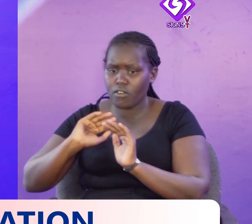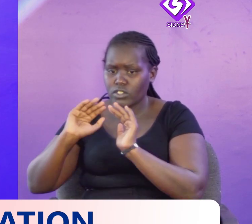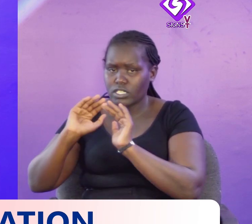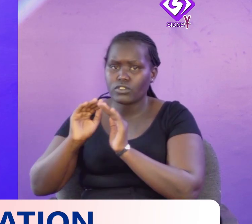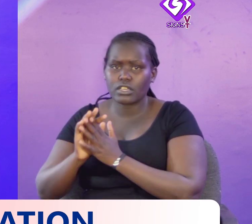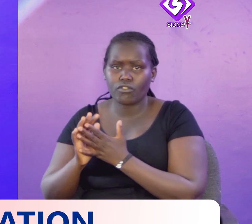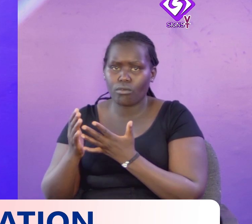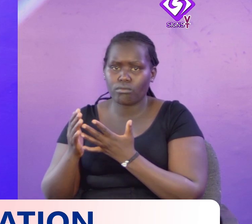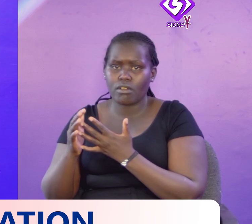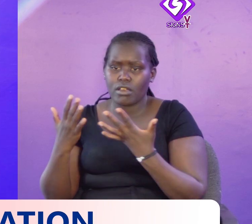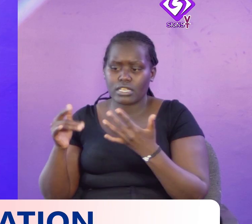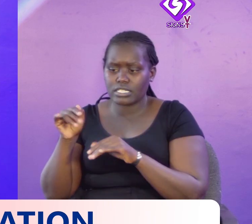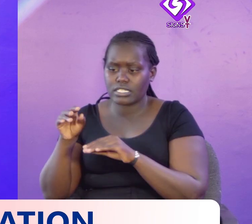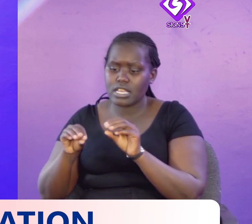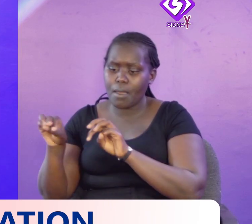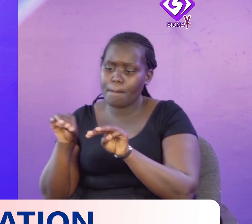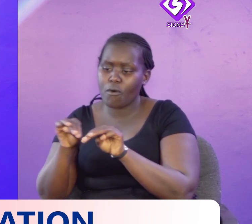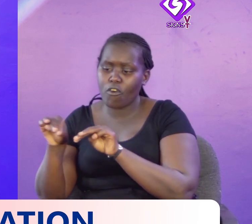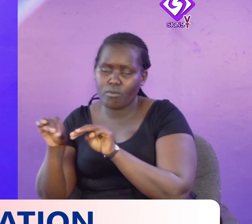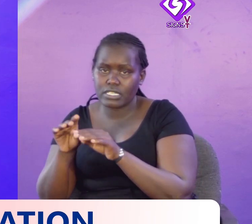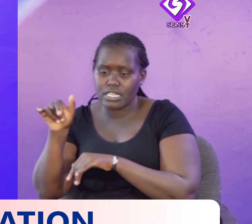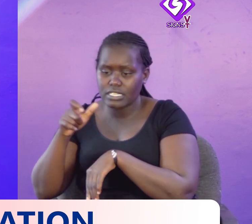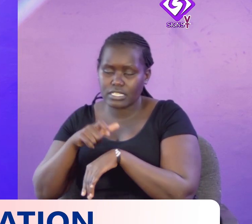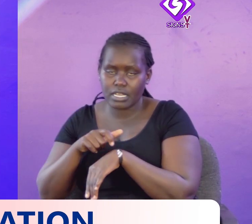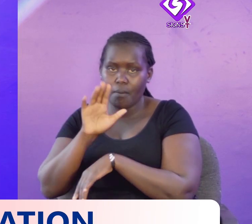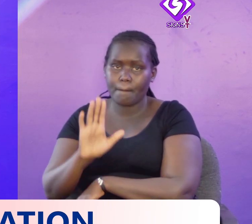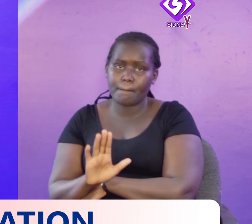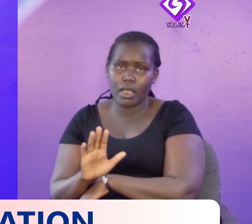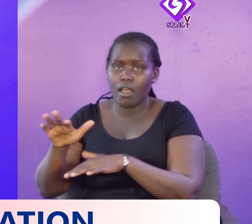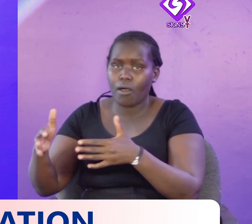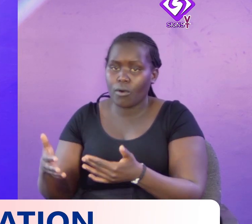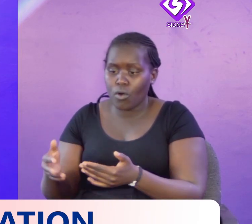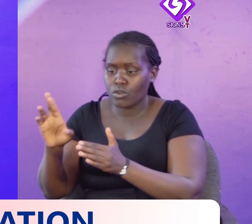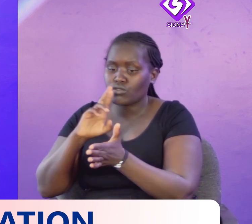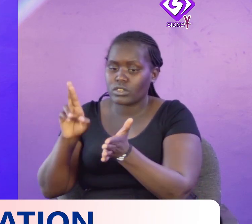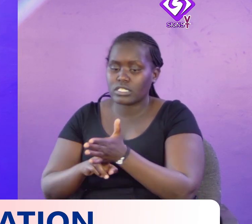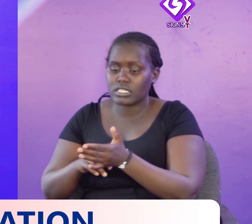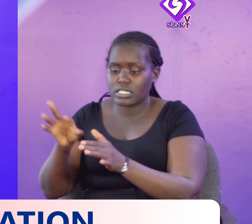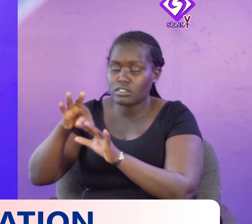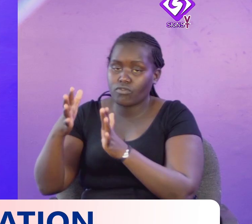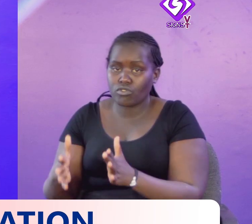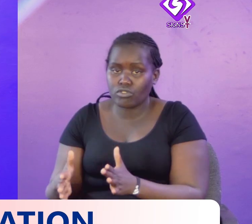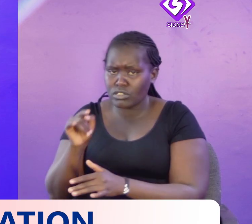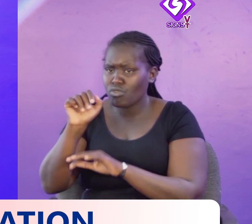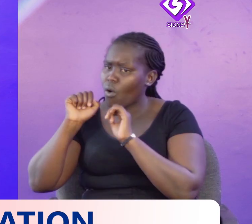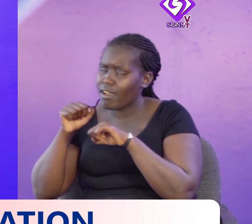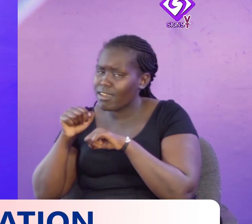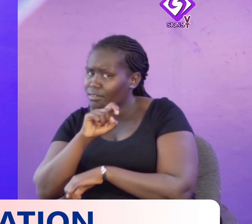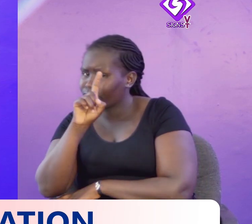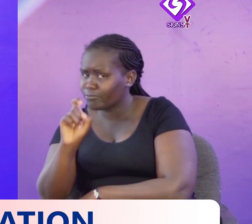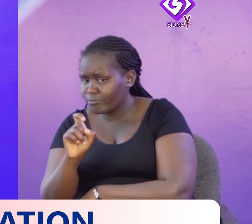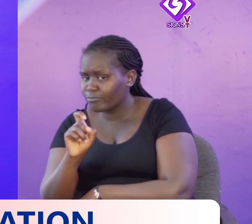their moment. This is their moment to register as voters. Do you agree?